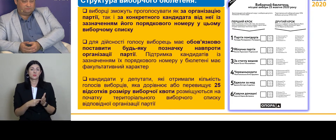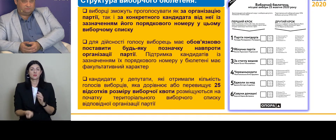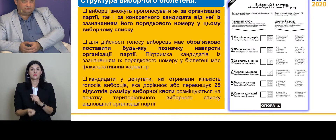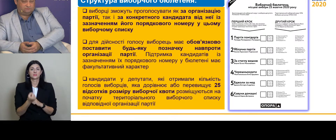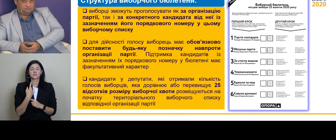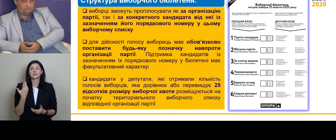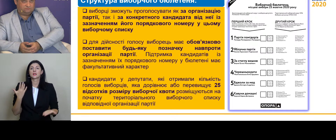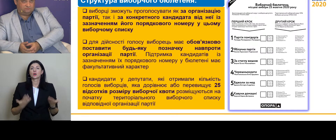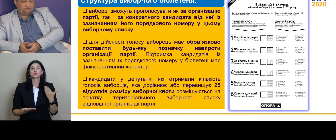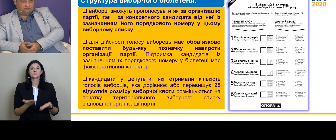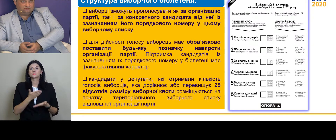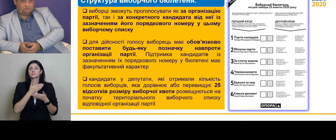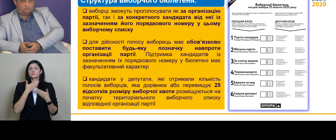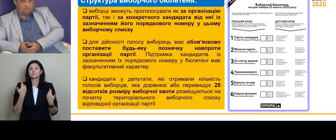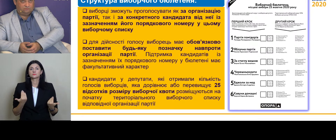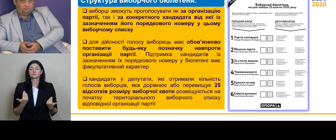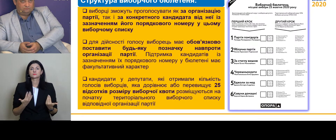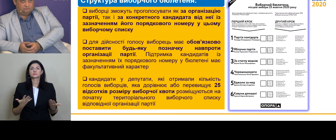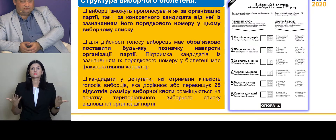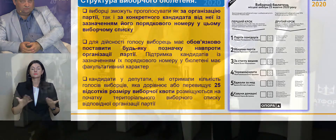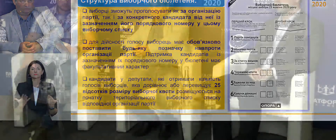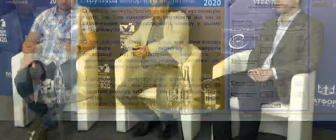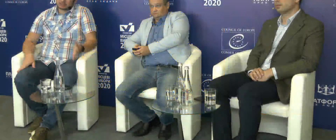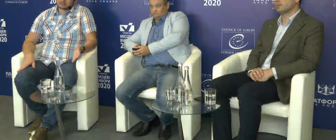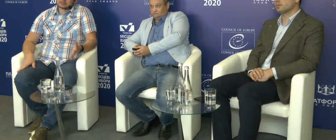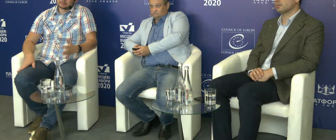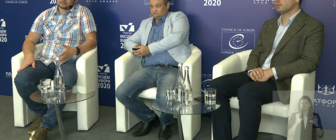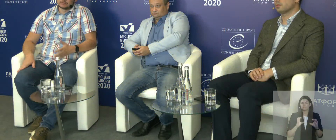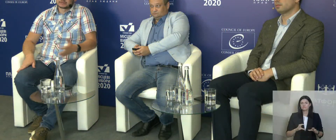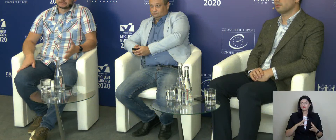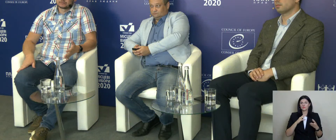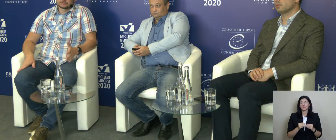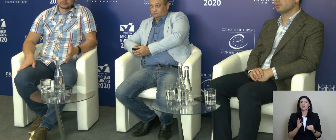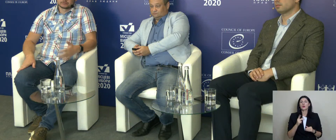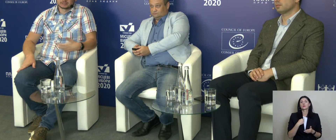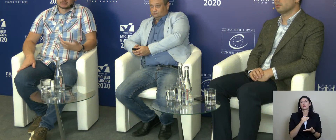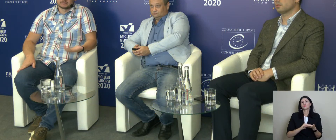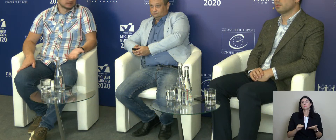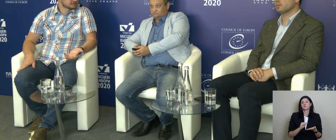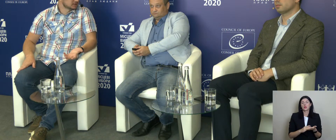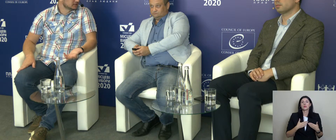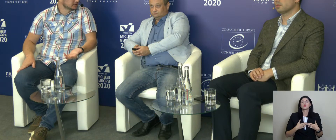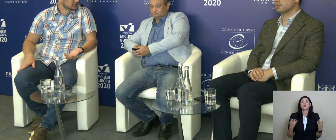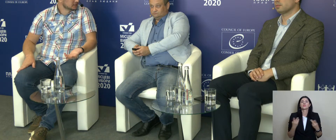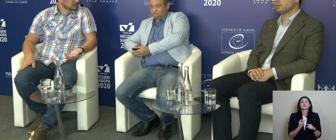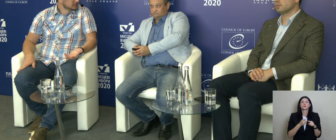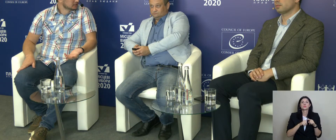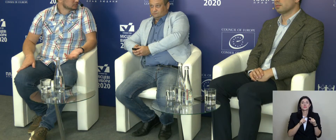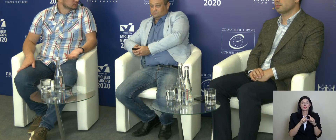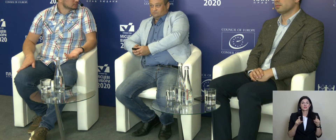So the question here, if there is no strict rules or legal effects